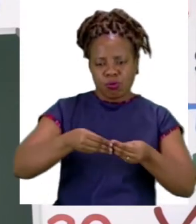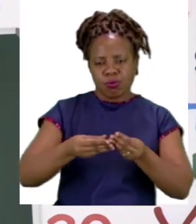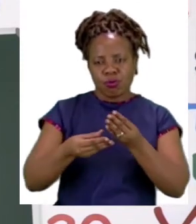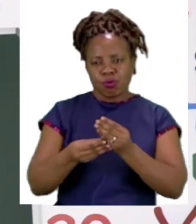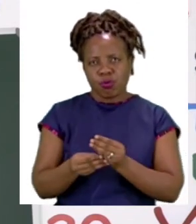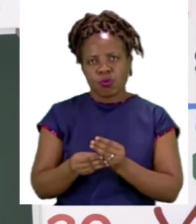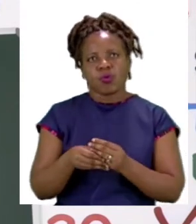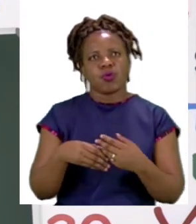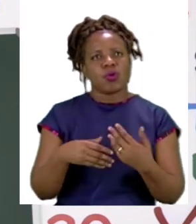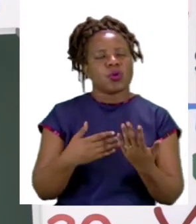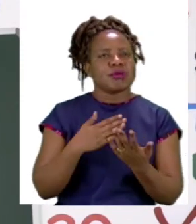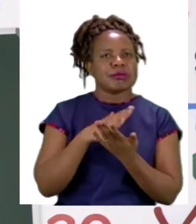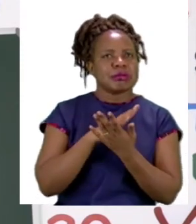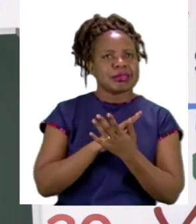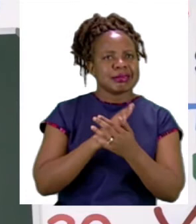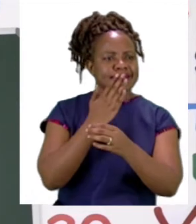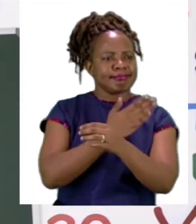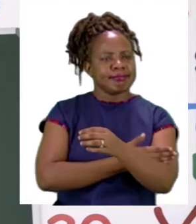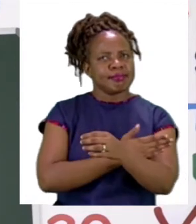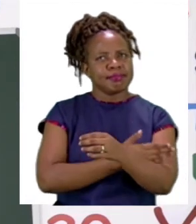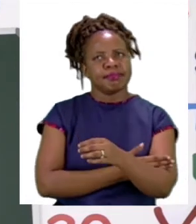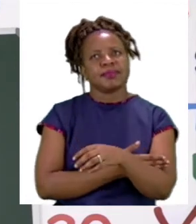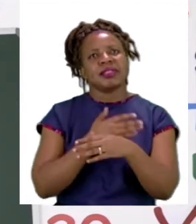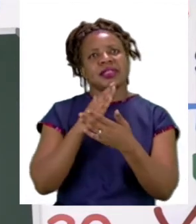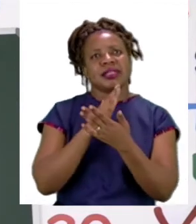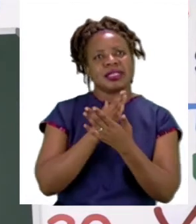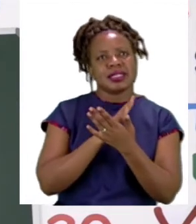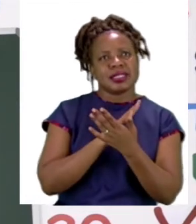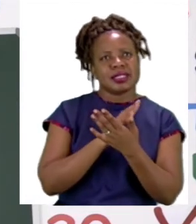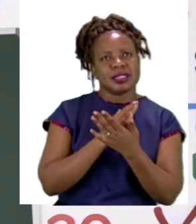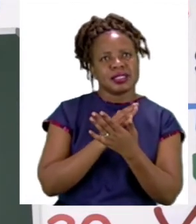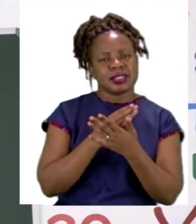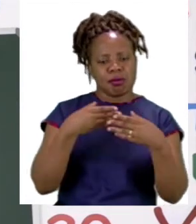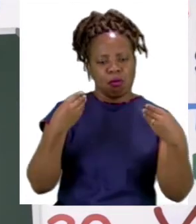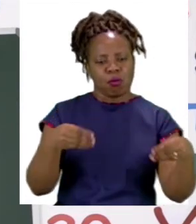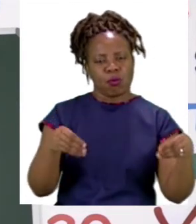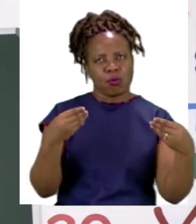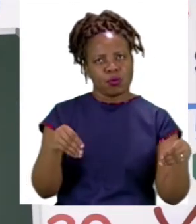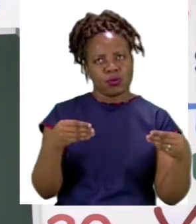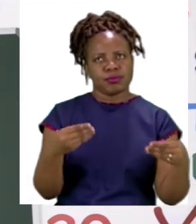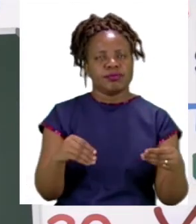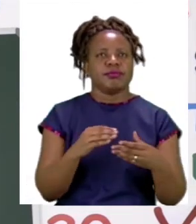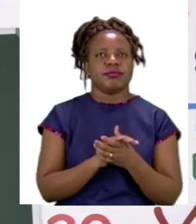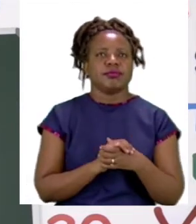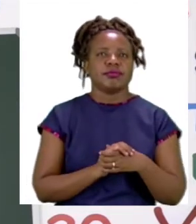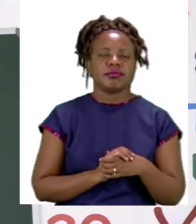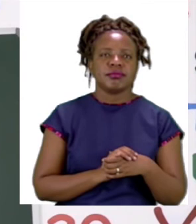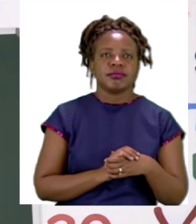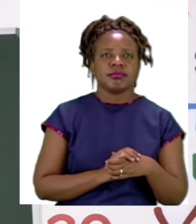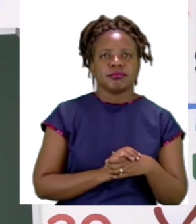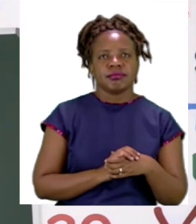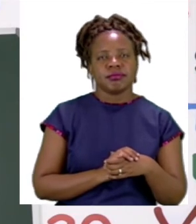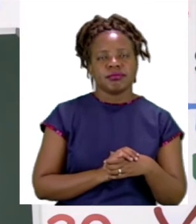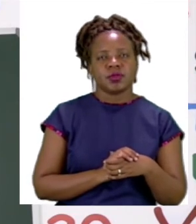well. So I'm actually going to say built out of bricks. So I'm going to write the